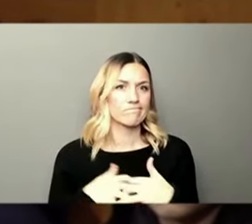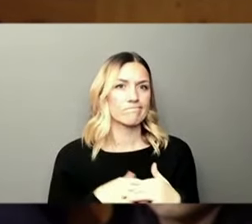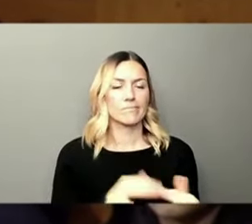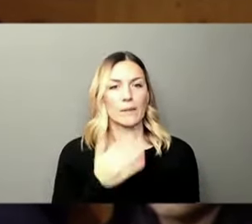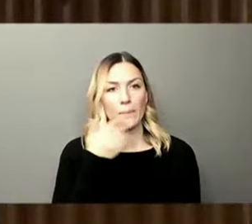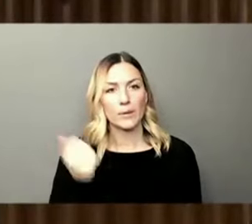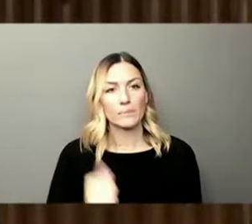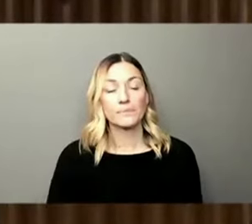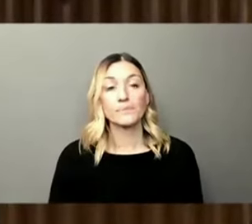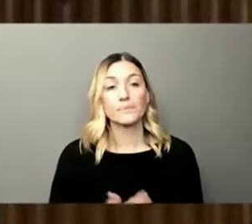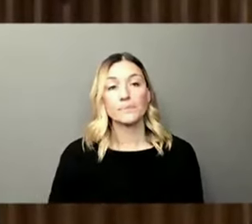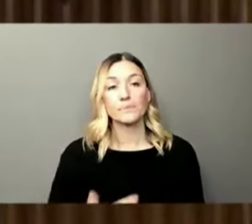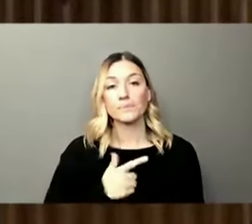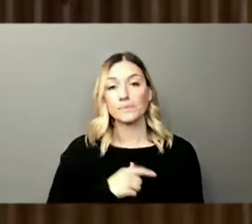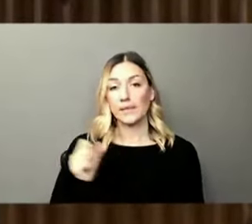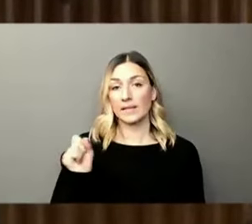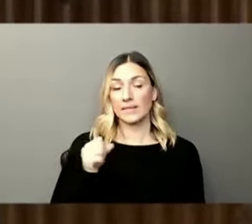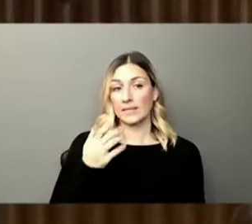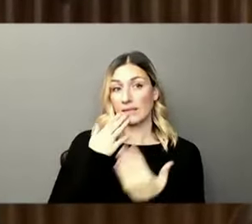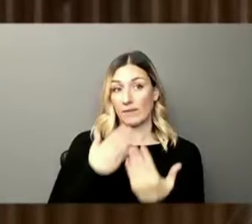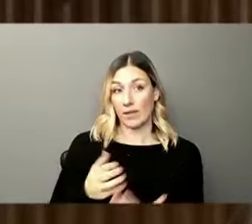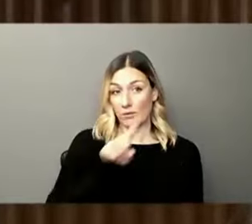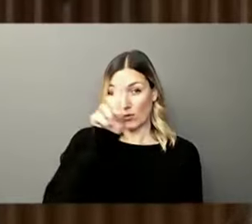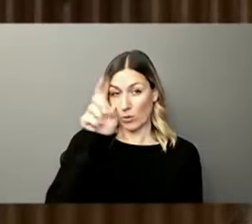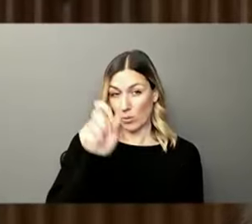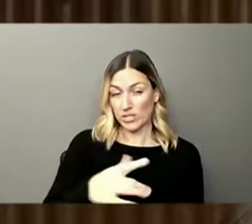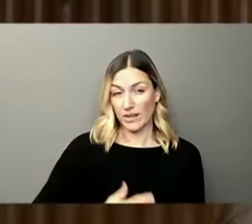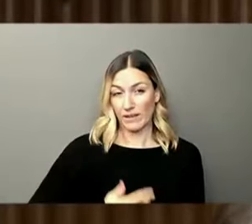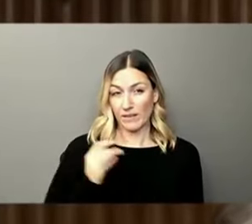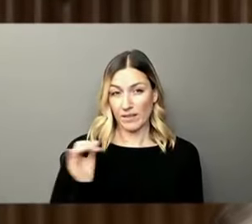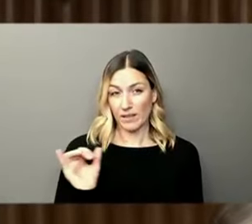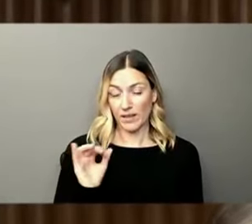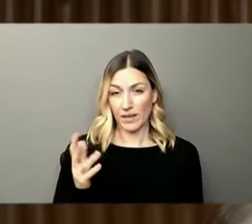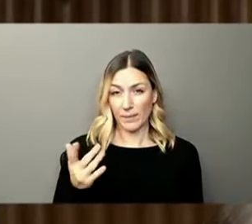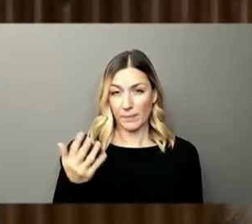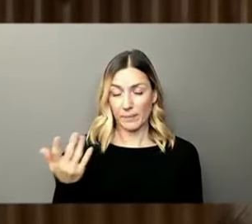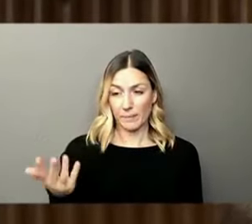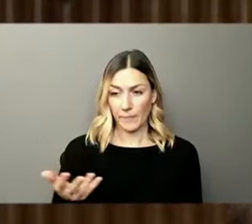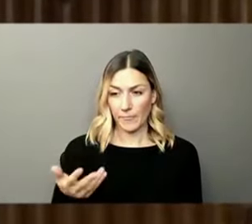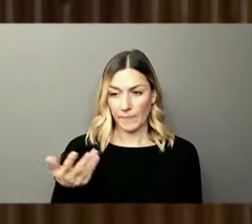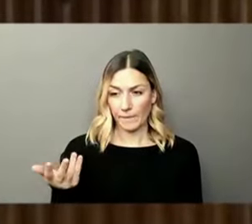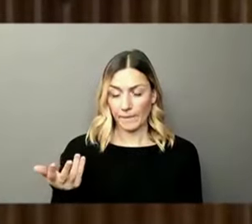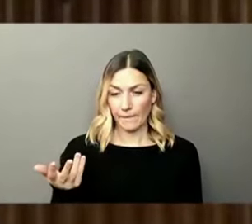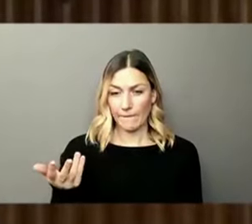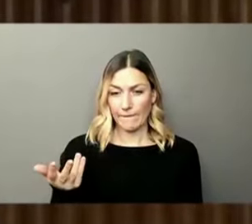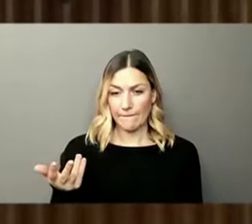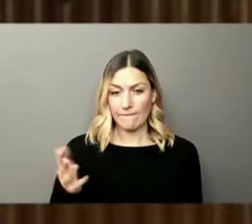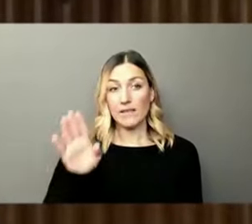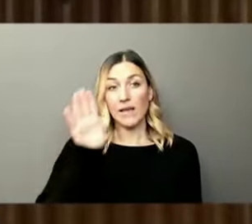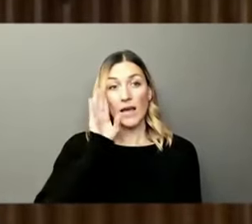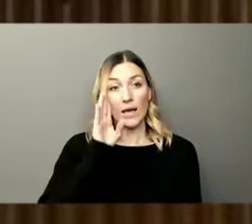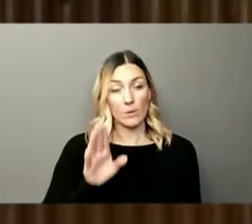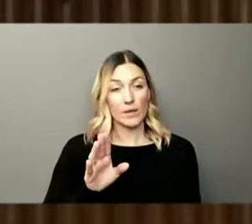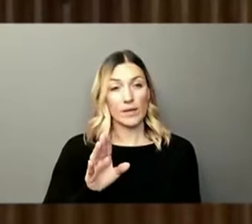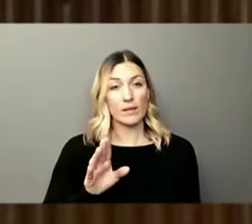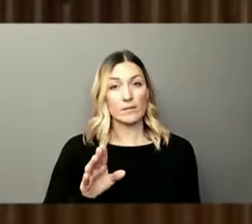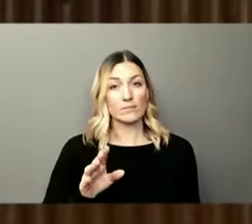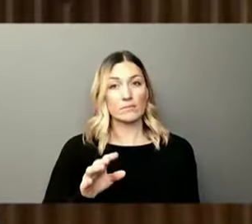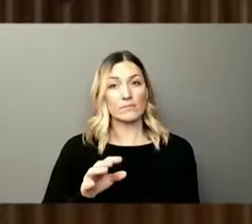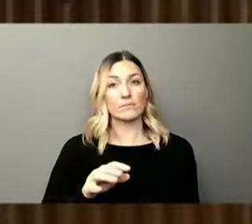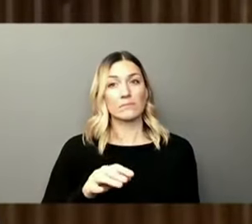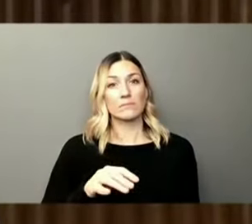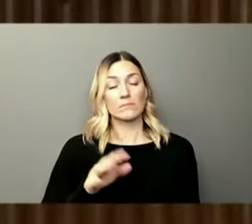Yes, thank you for that question. I feel like I will send you a longer story that I think